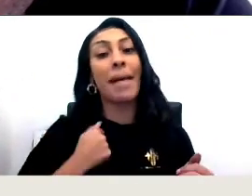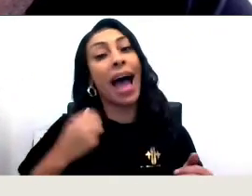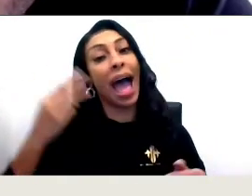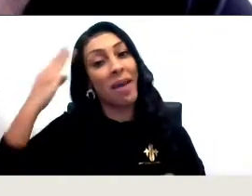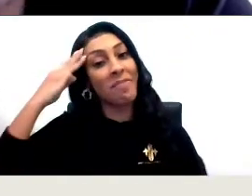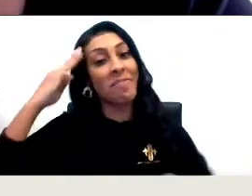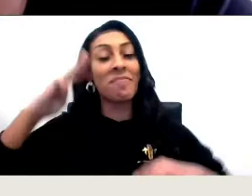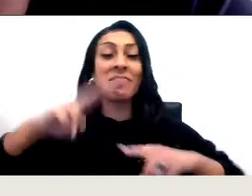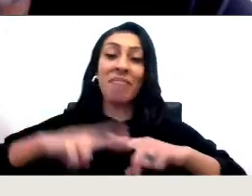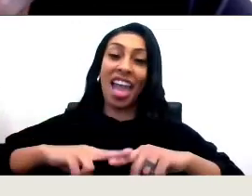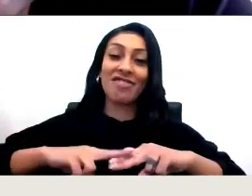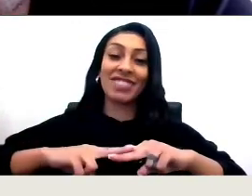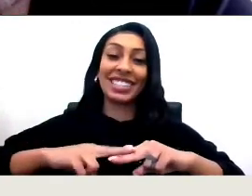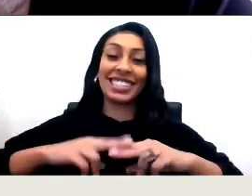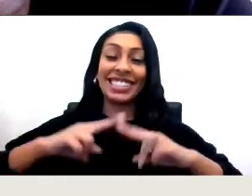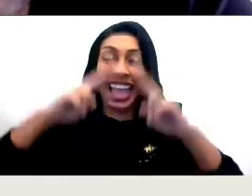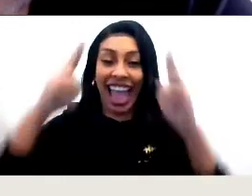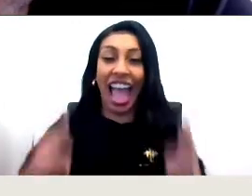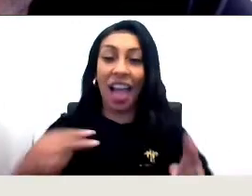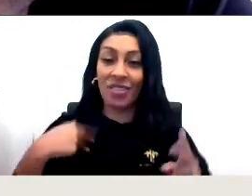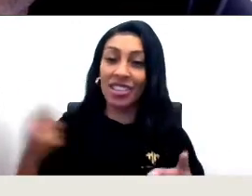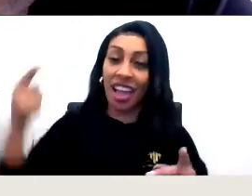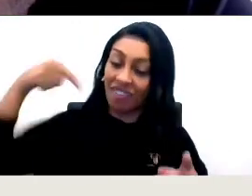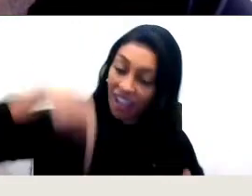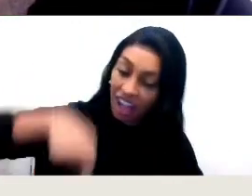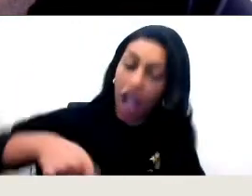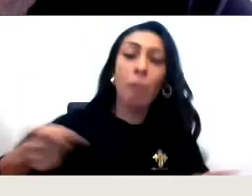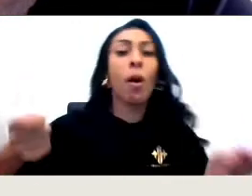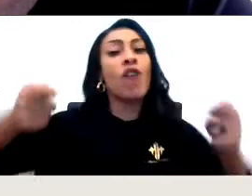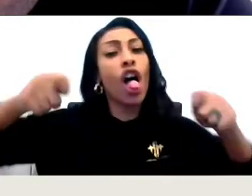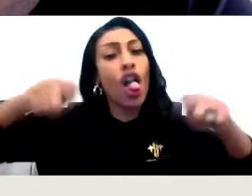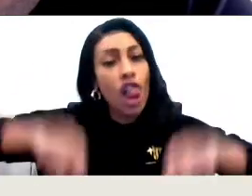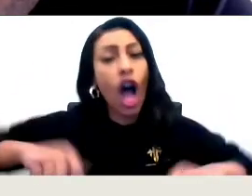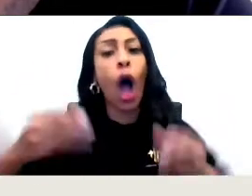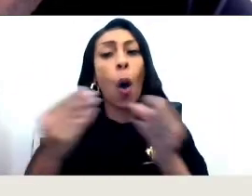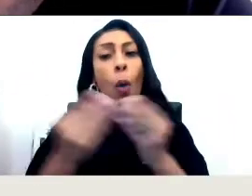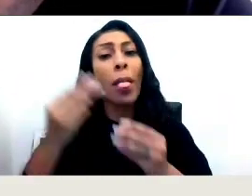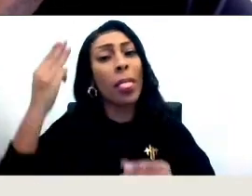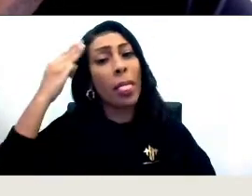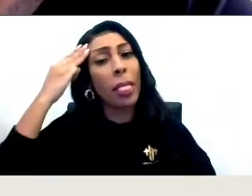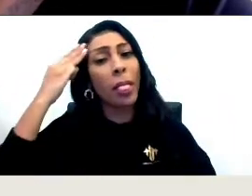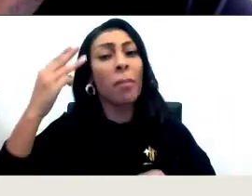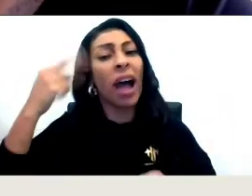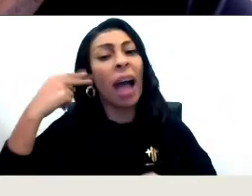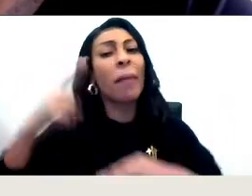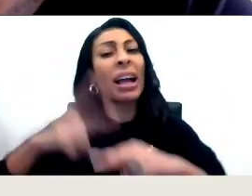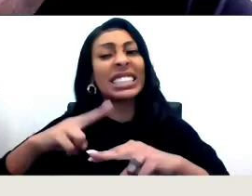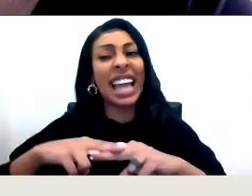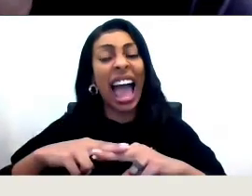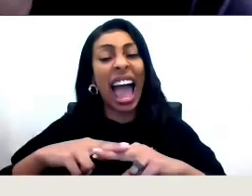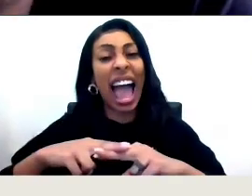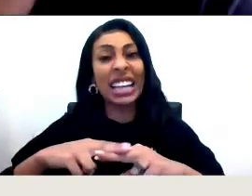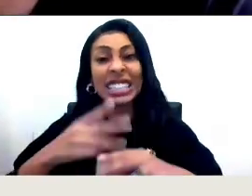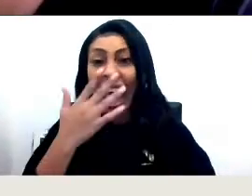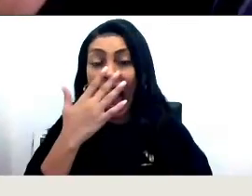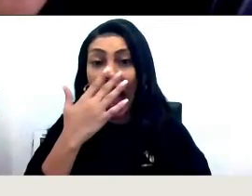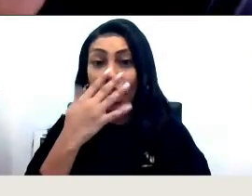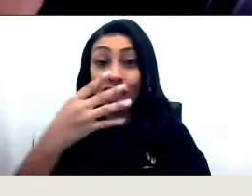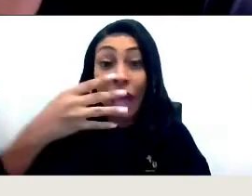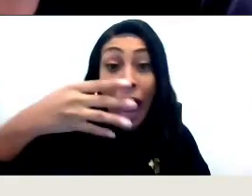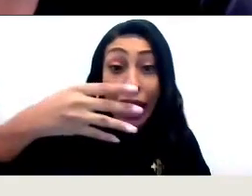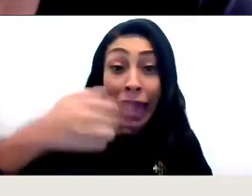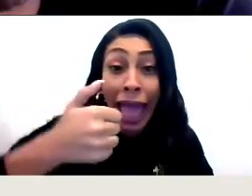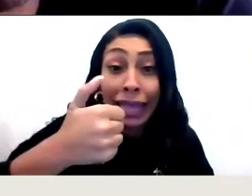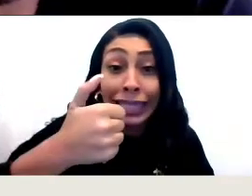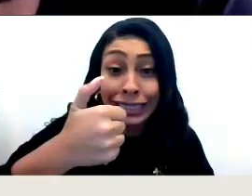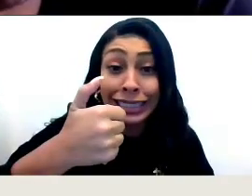parents' house. And I've come here to lock down with my parents because my dad just turned 96. So that's